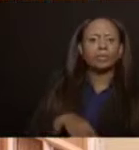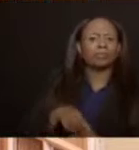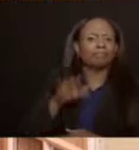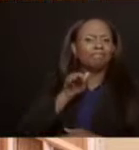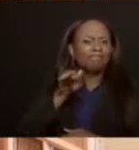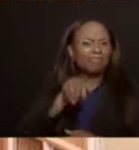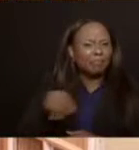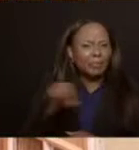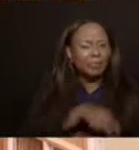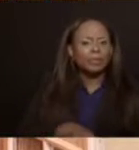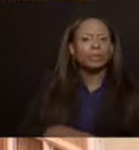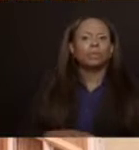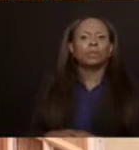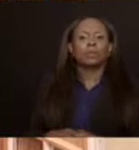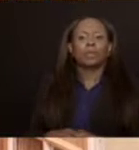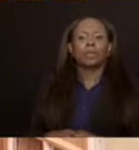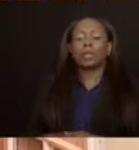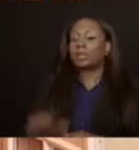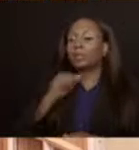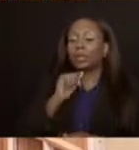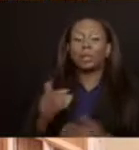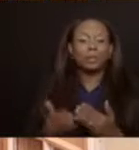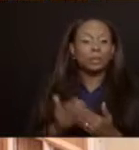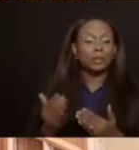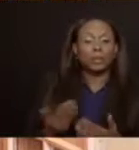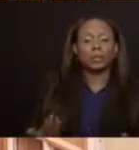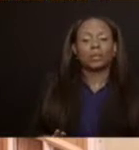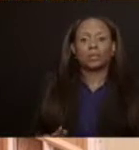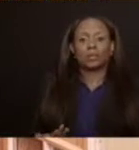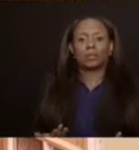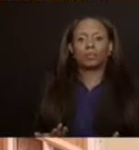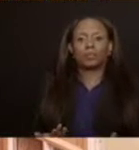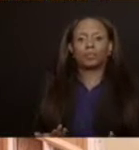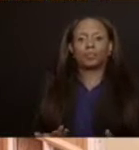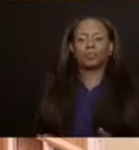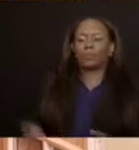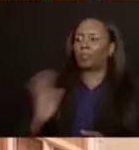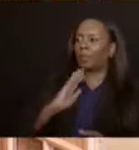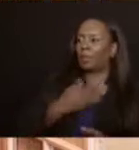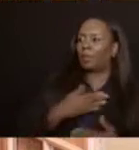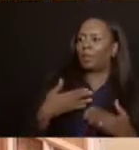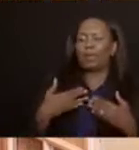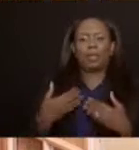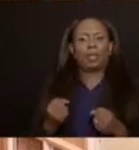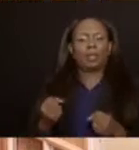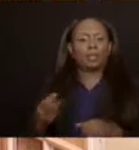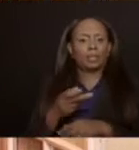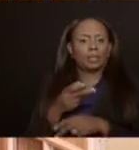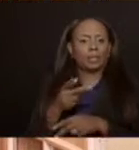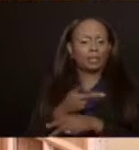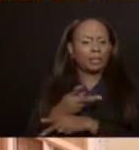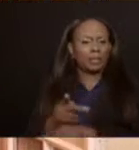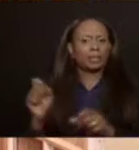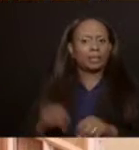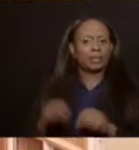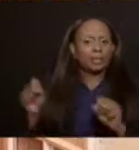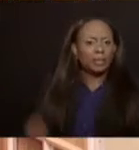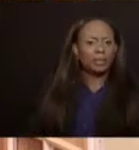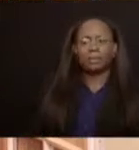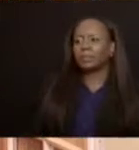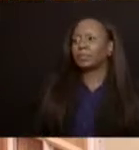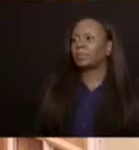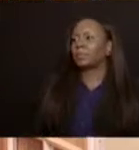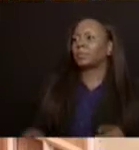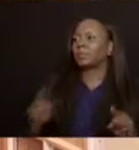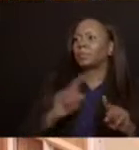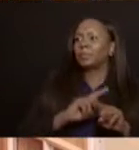that commitment from the professionals in the healthcare system on the front line, with those in the ministry, with those